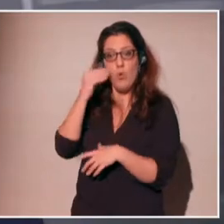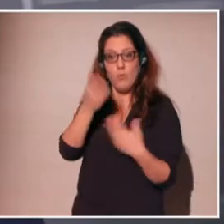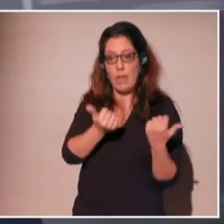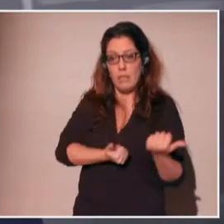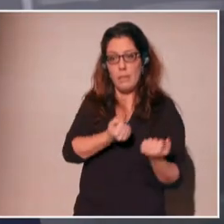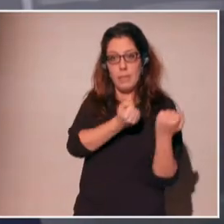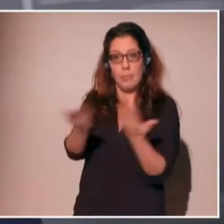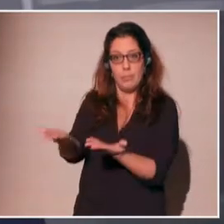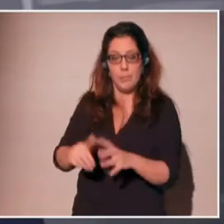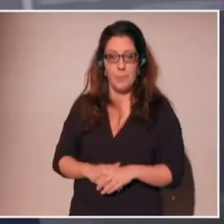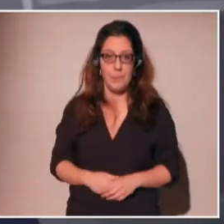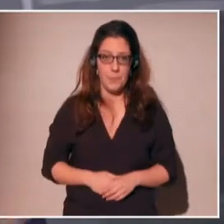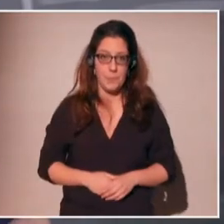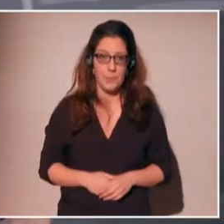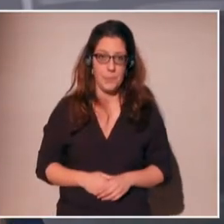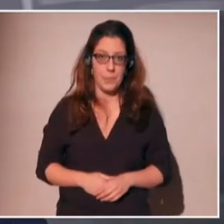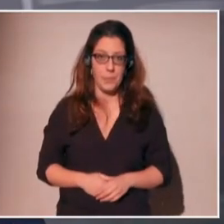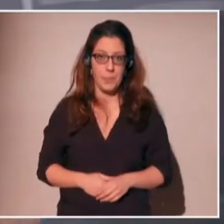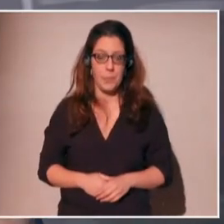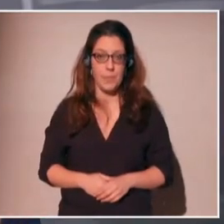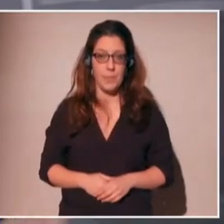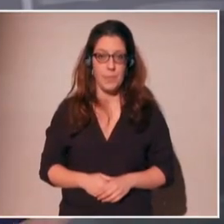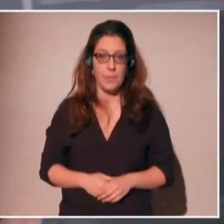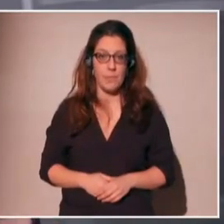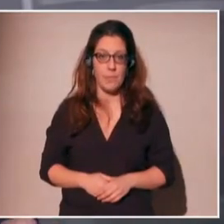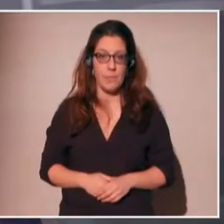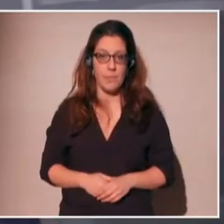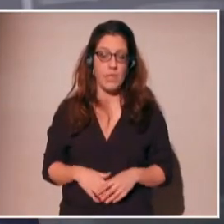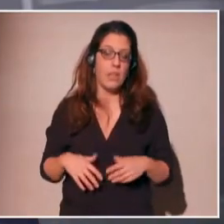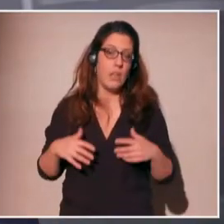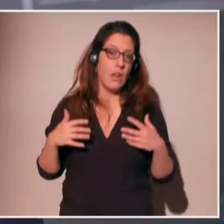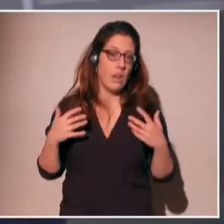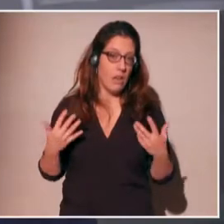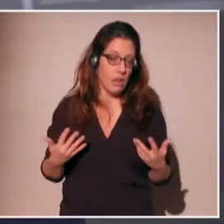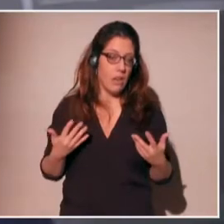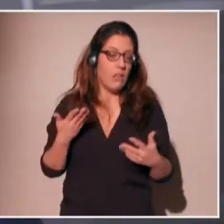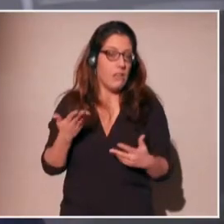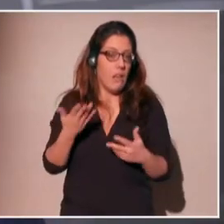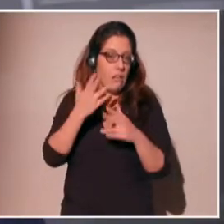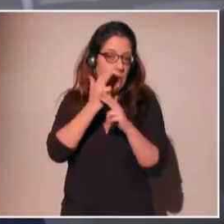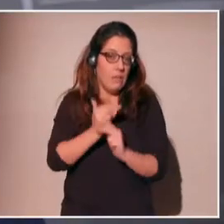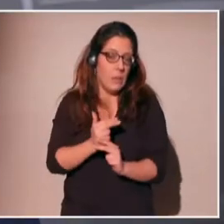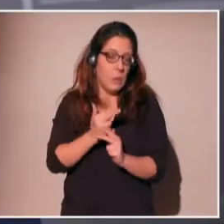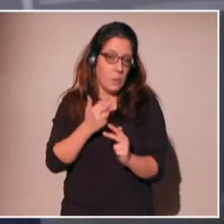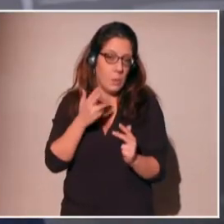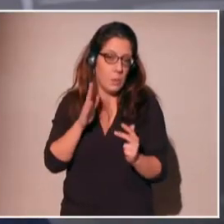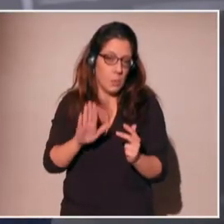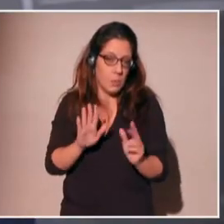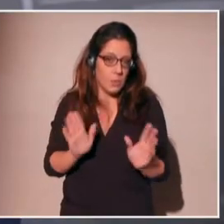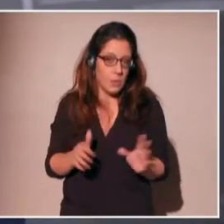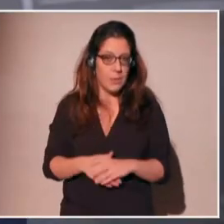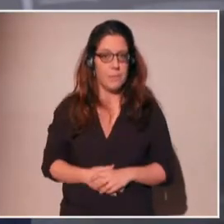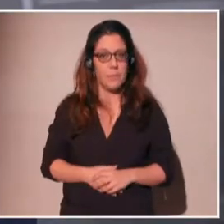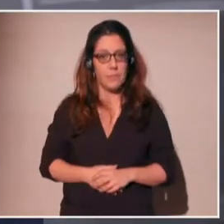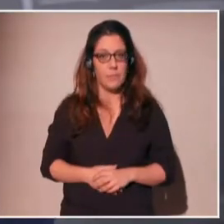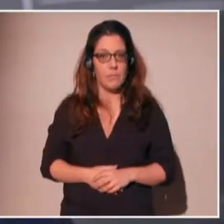regarding the definition, we are no more that industrial guy of information. It's industrialization. At the end of the day, it's the human at the